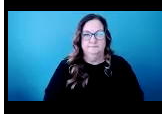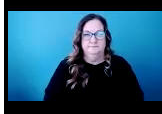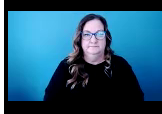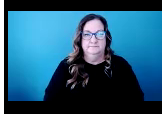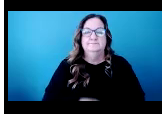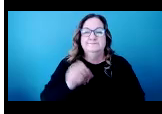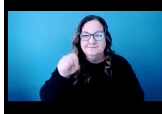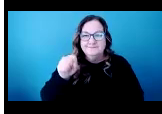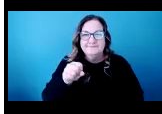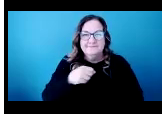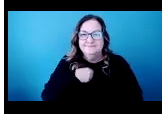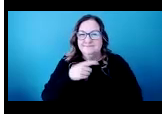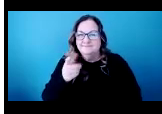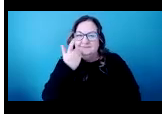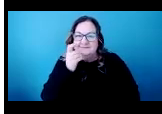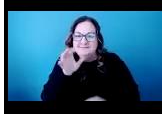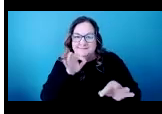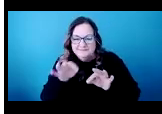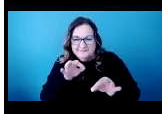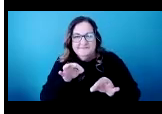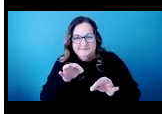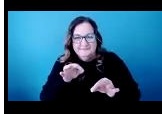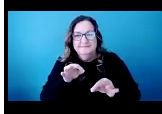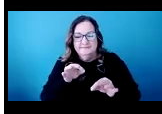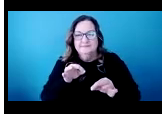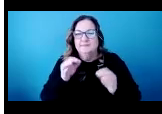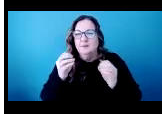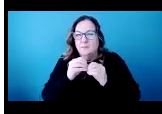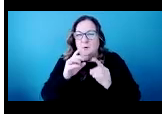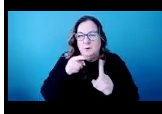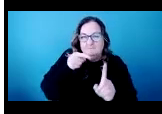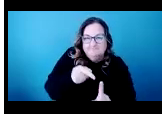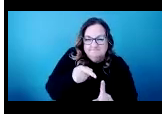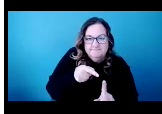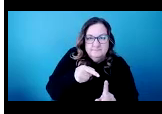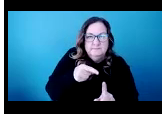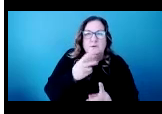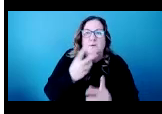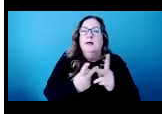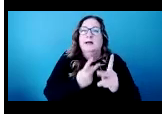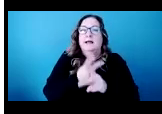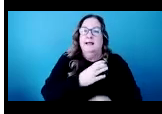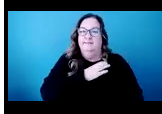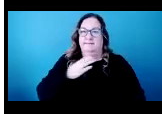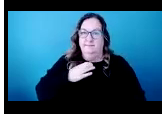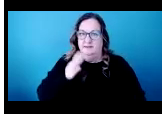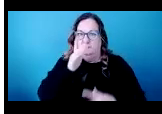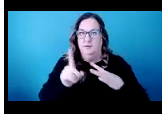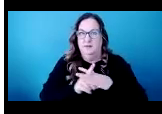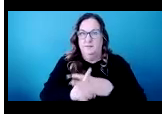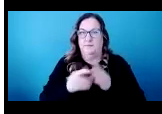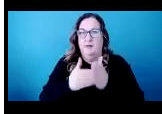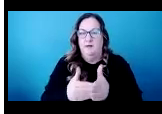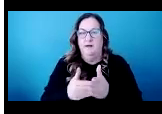similar to what we were just saying, but kind of narrowing in on the types of committees you're going to see most often in your